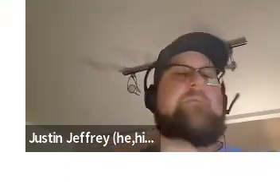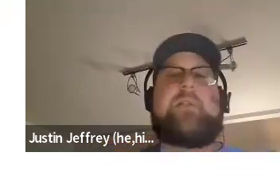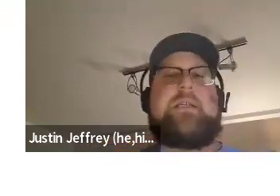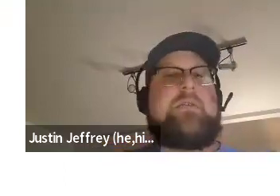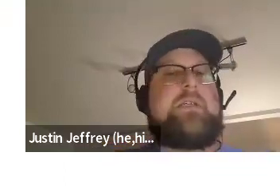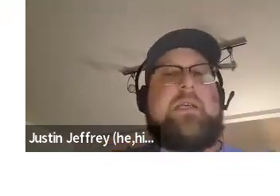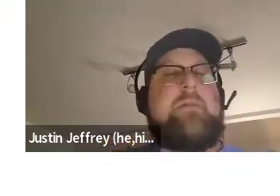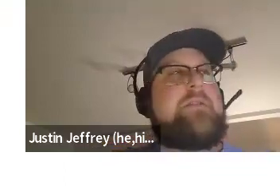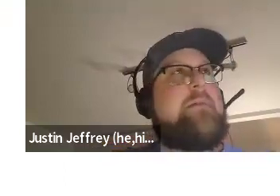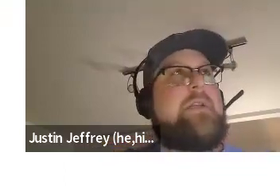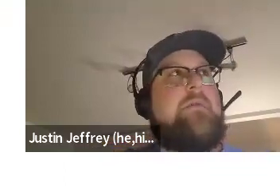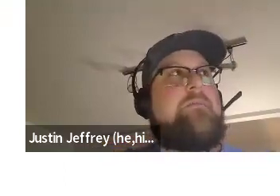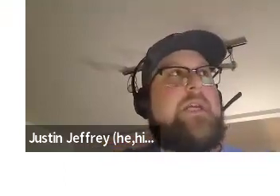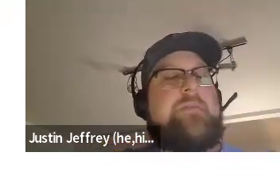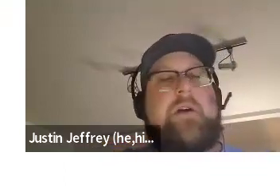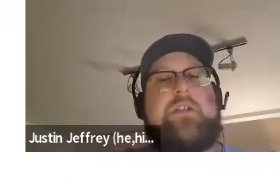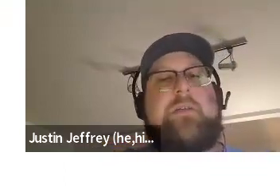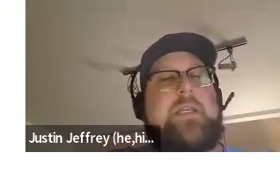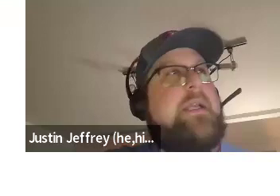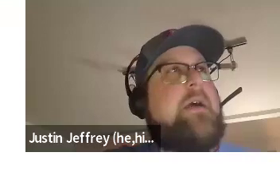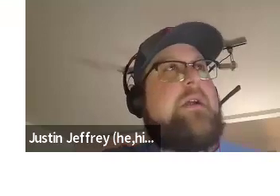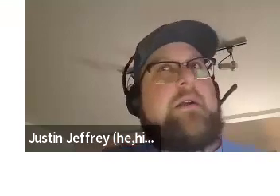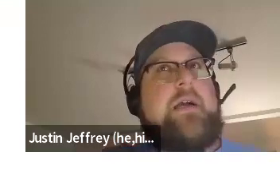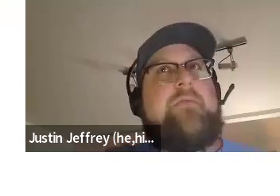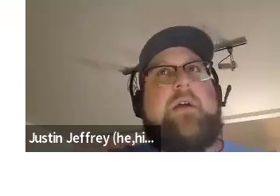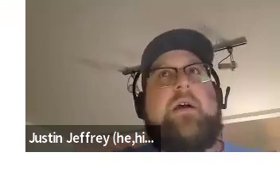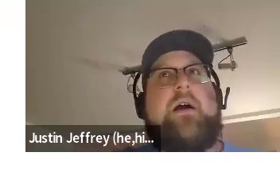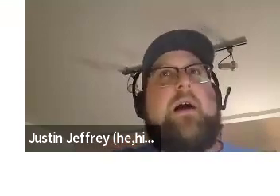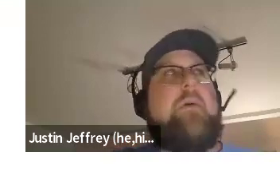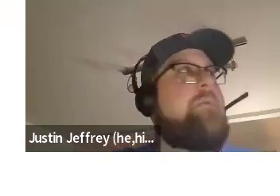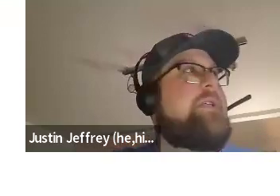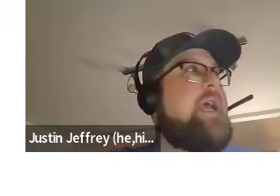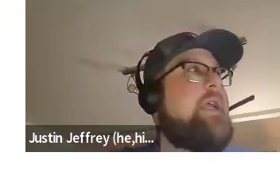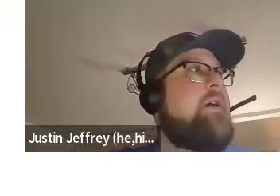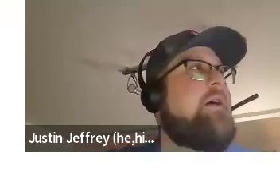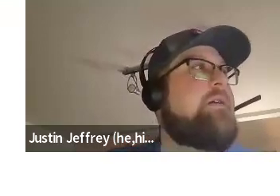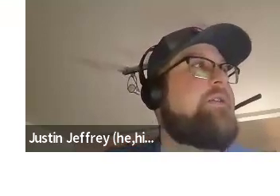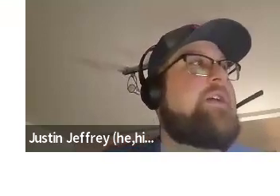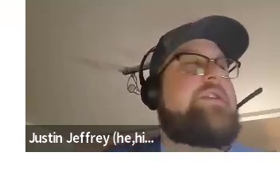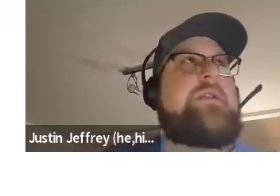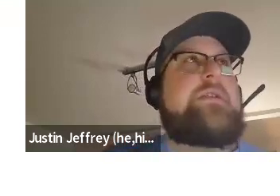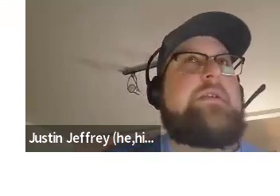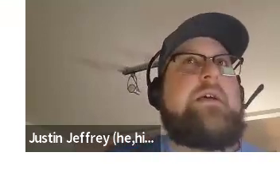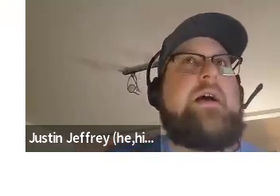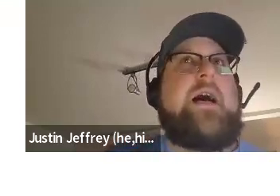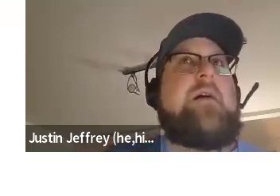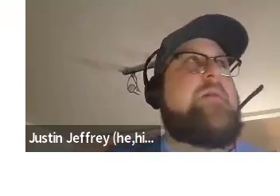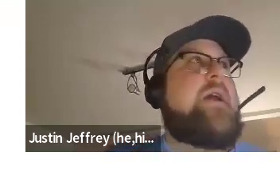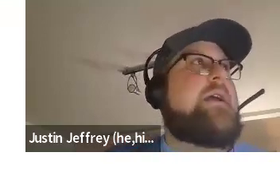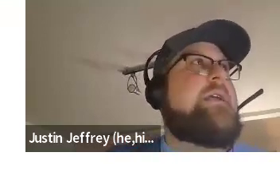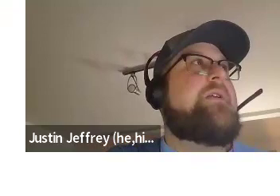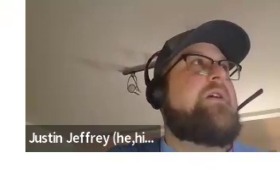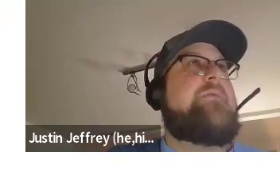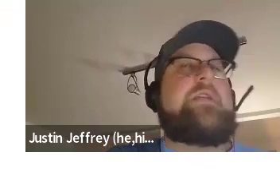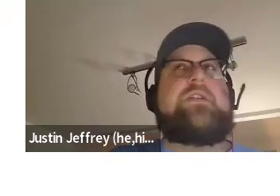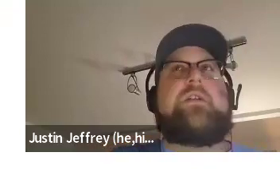Yeah, please, you see the email down below, phpartnerships@kingcounty.gov. Open to any and all suggestions about